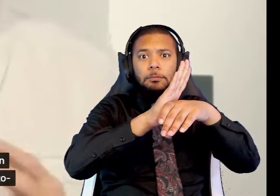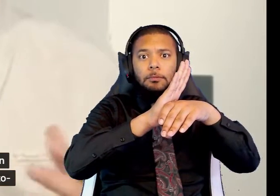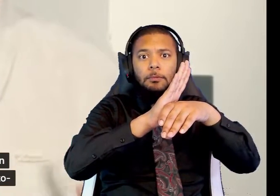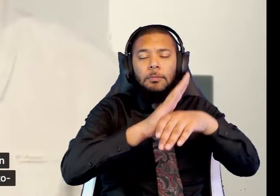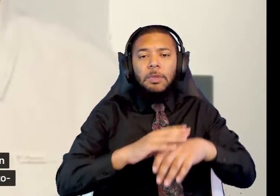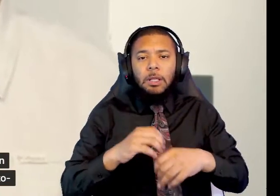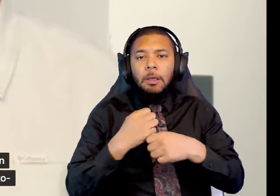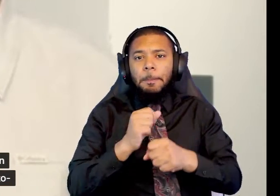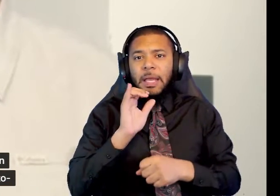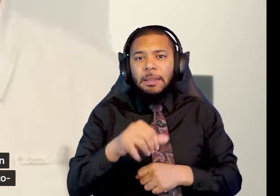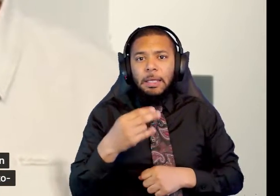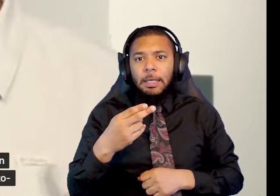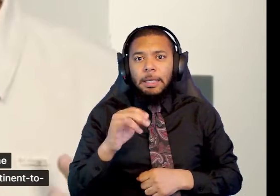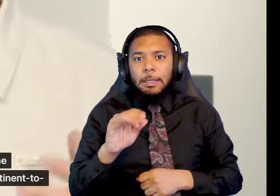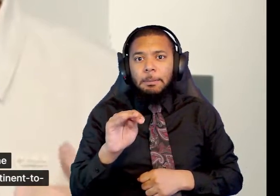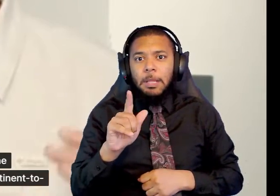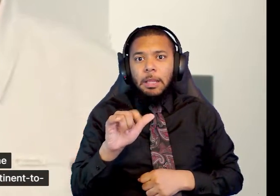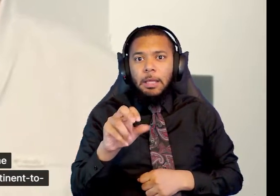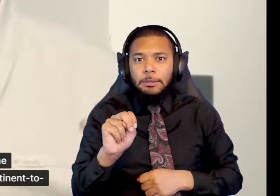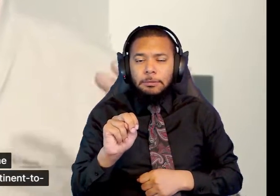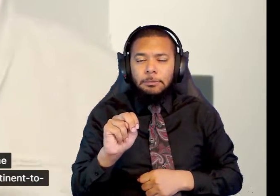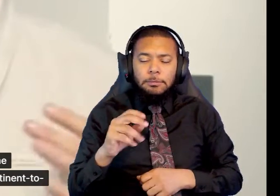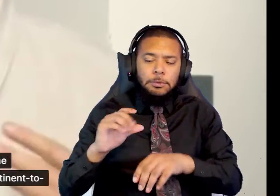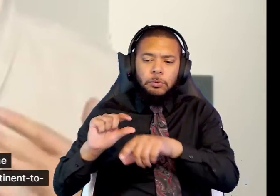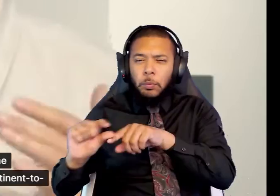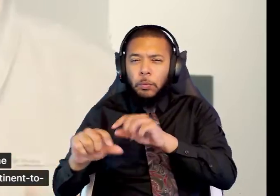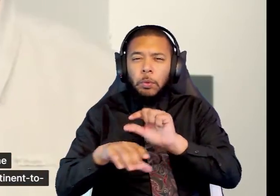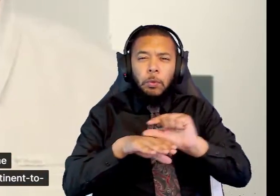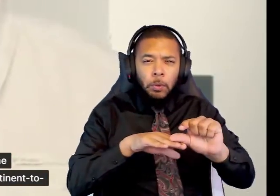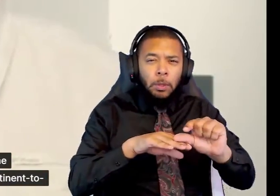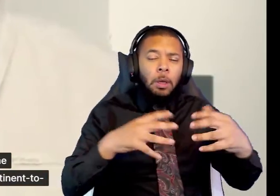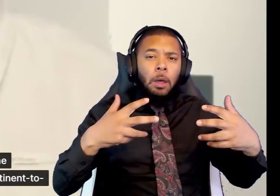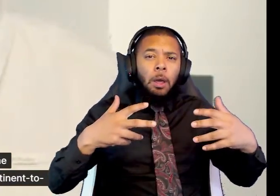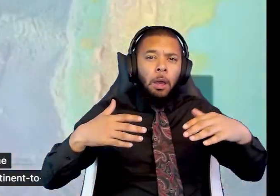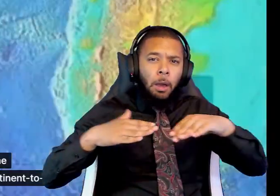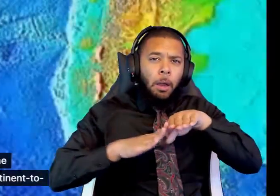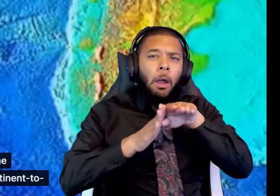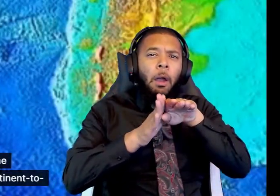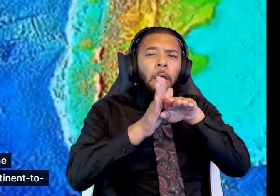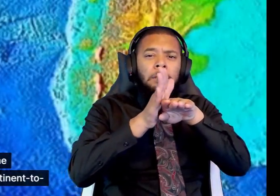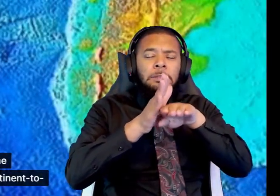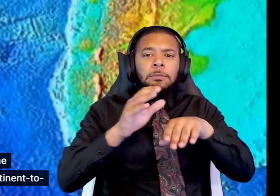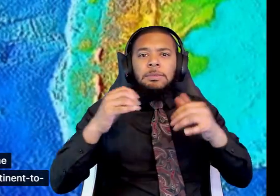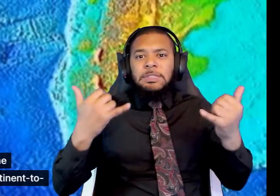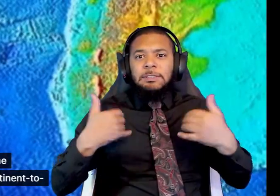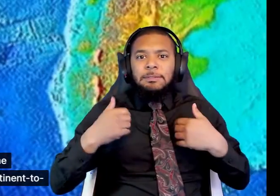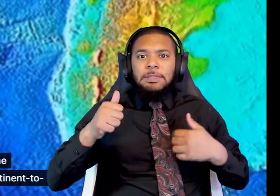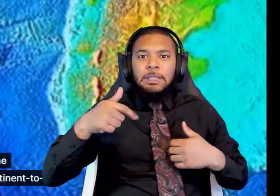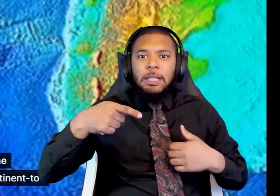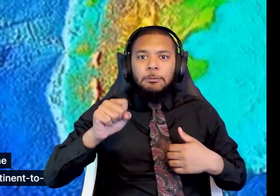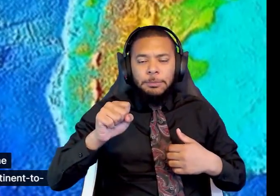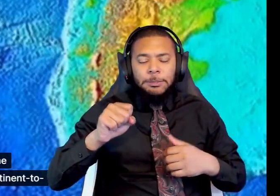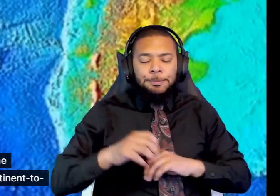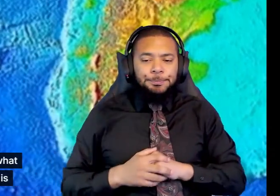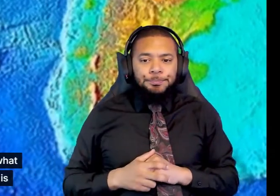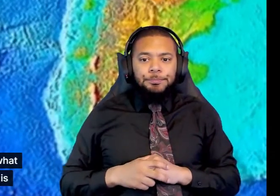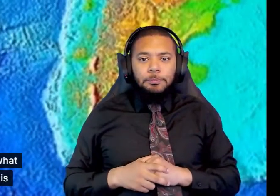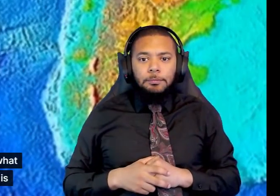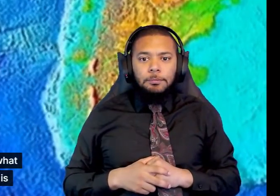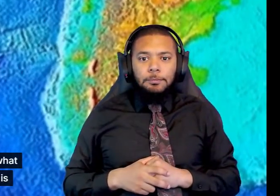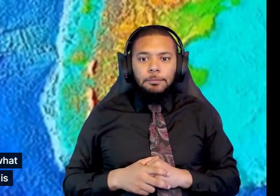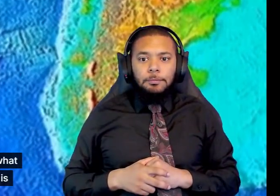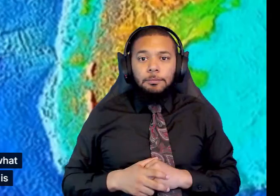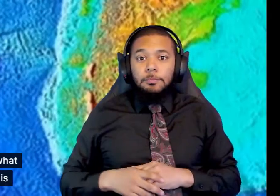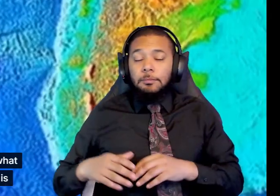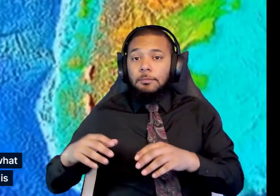landmass, it created a continent-to-continent collision, resulting in the Alps as a mountain range. In